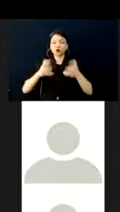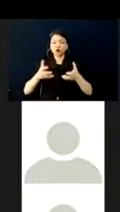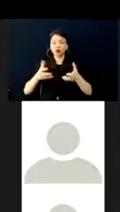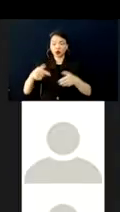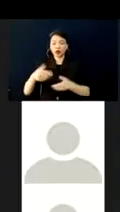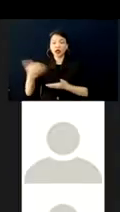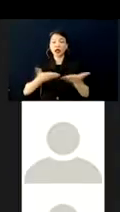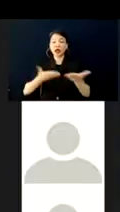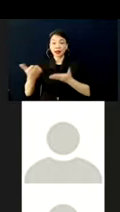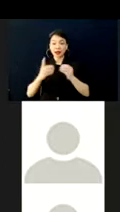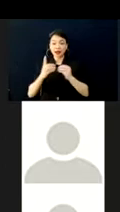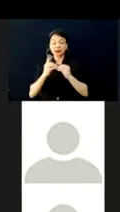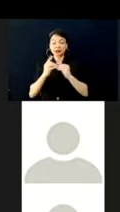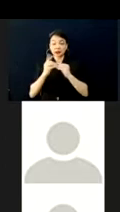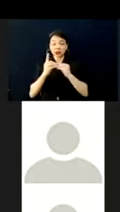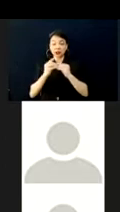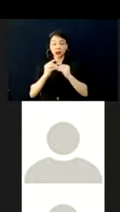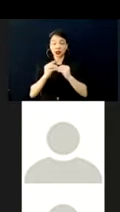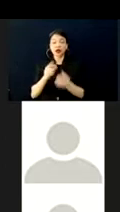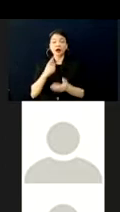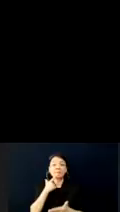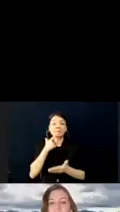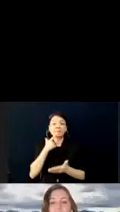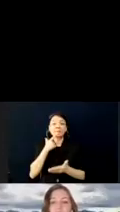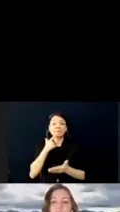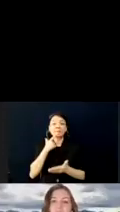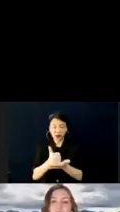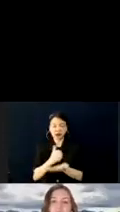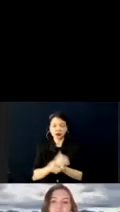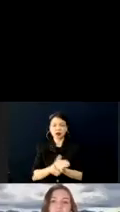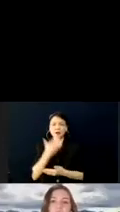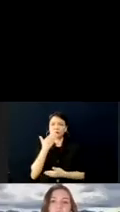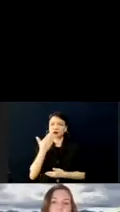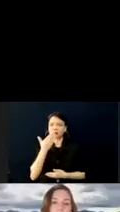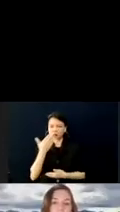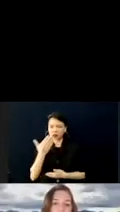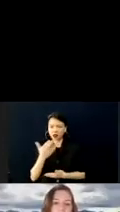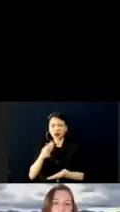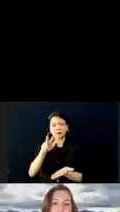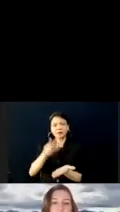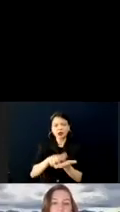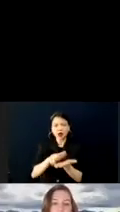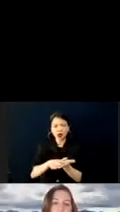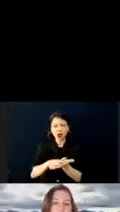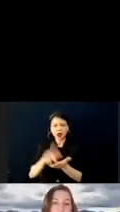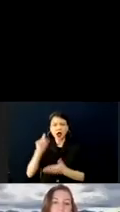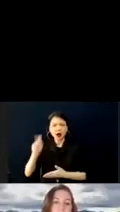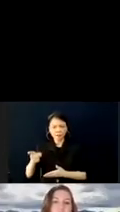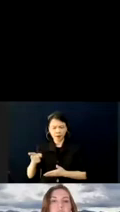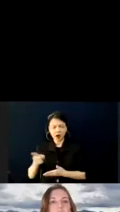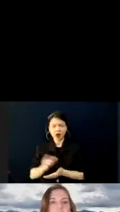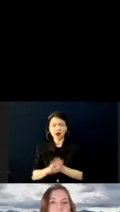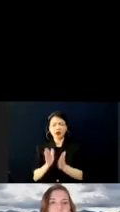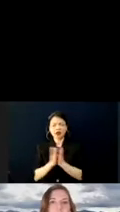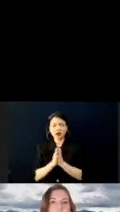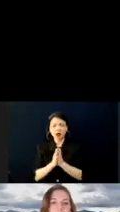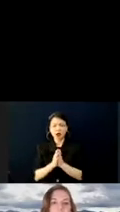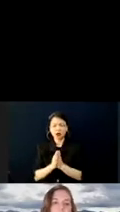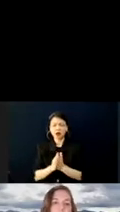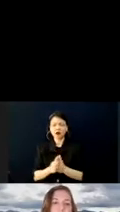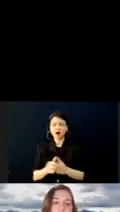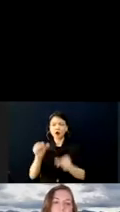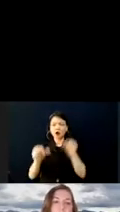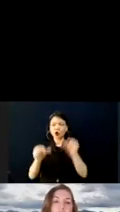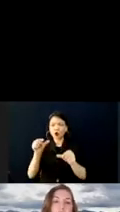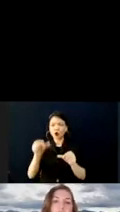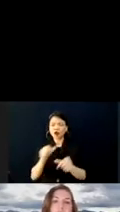what policymakers, as well as NGOs, private sector, can do to support inclusive finance in Indonesia. And where J-PAL Southeast Asia